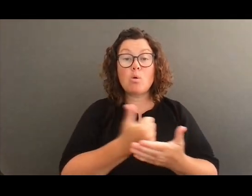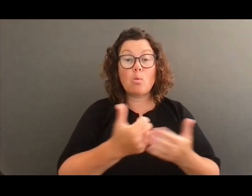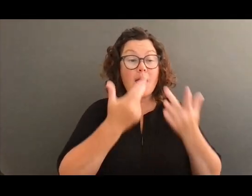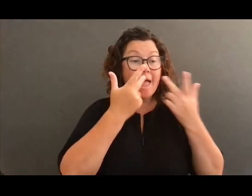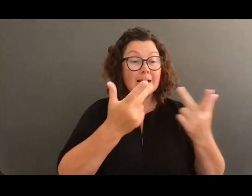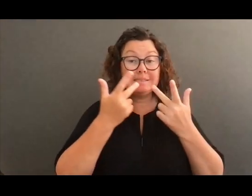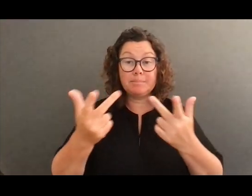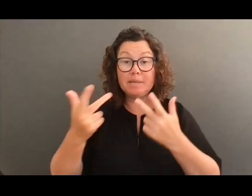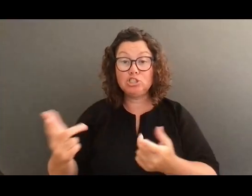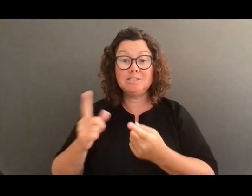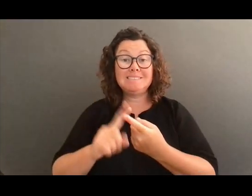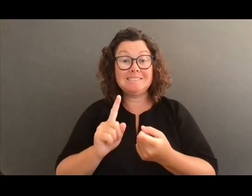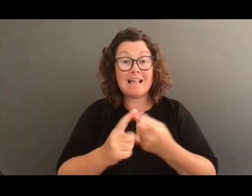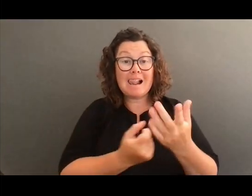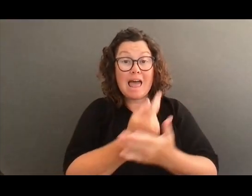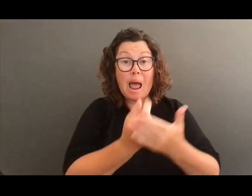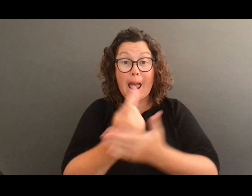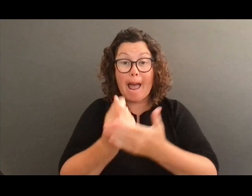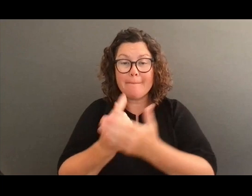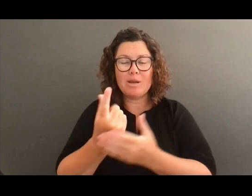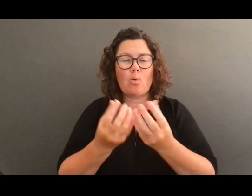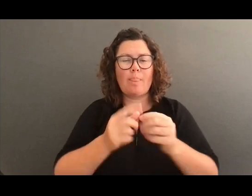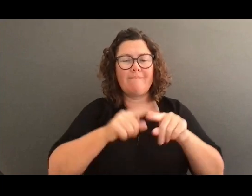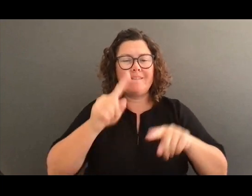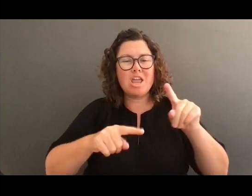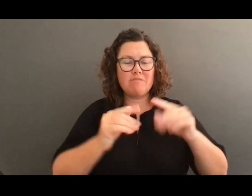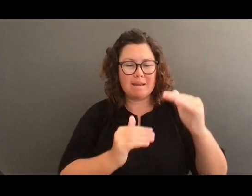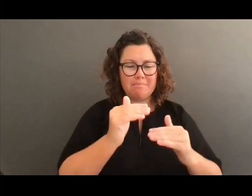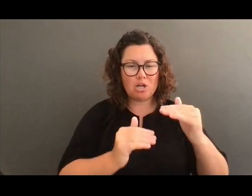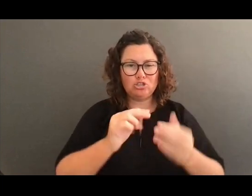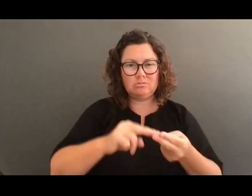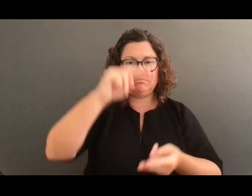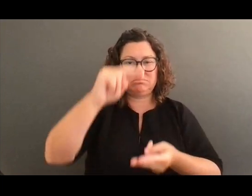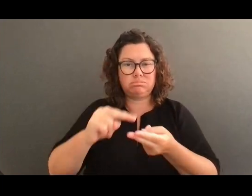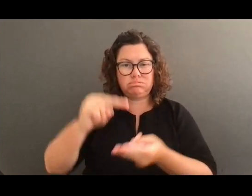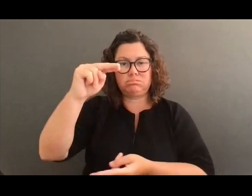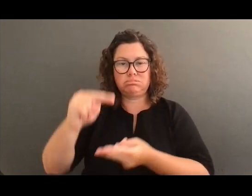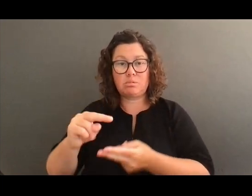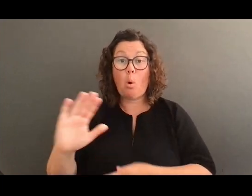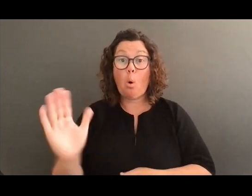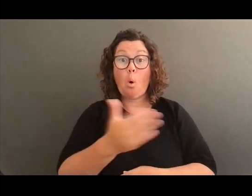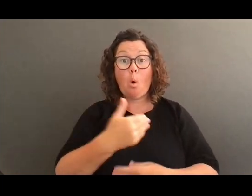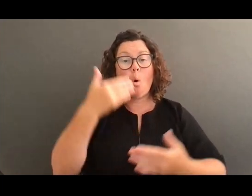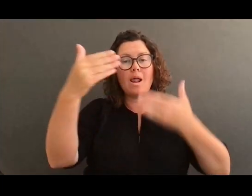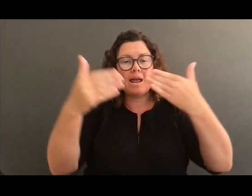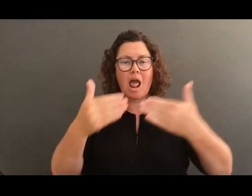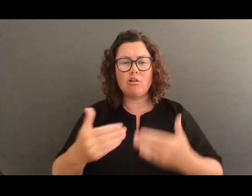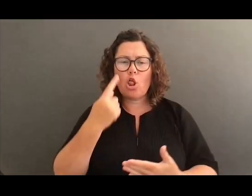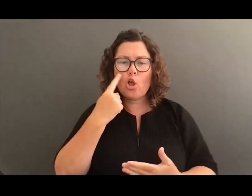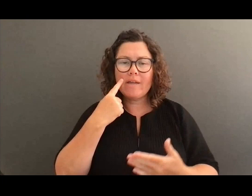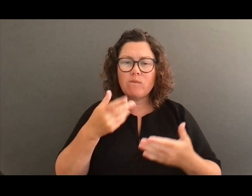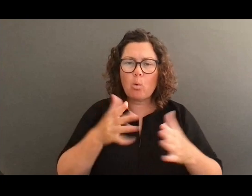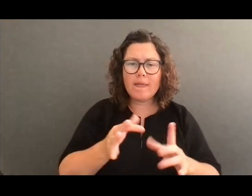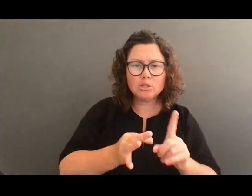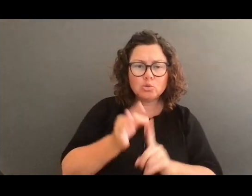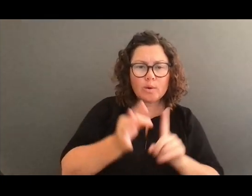all galleries are, however, looking for ways to develop and improve, and are constantly looking for ways to articulate the value